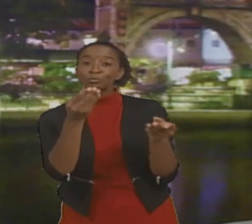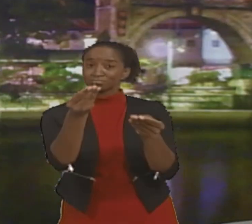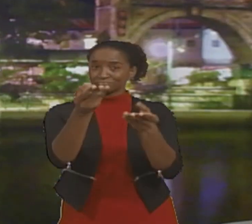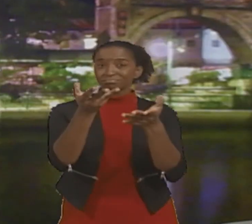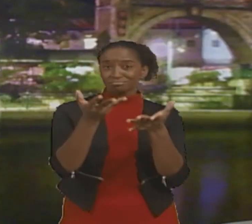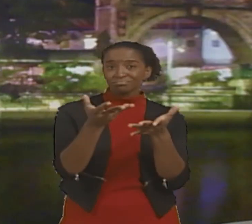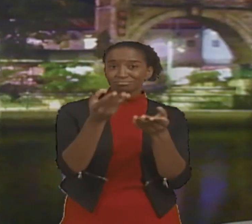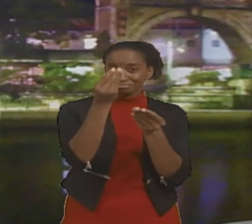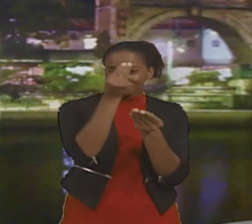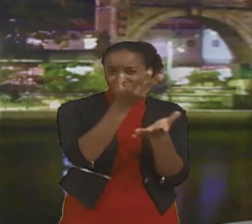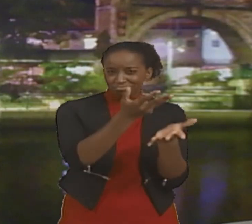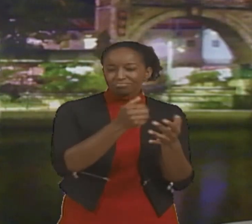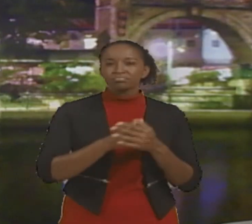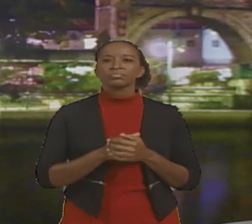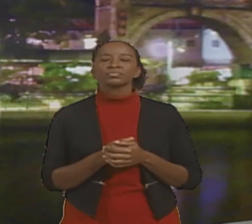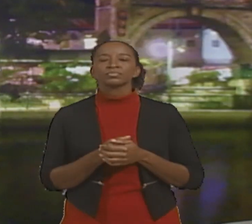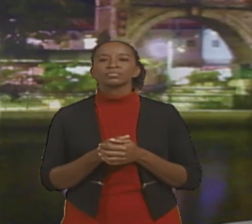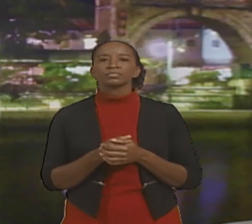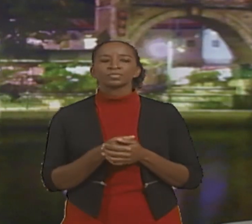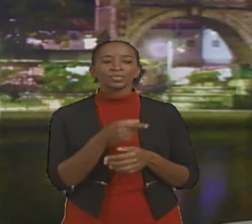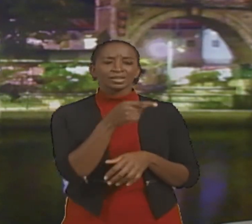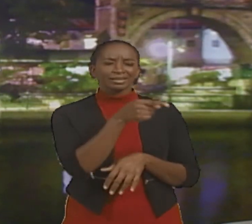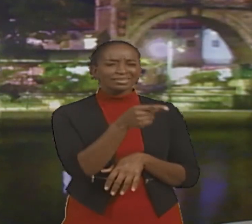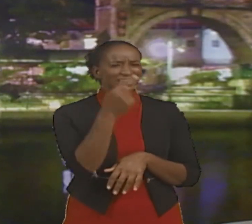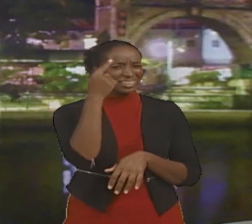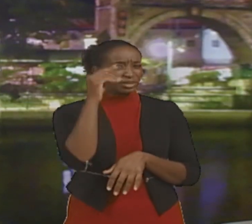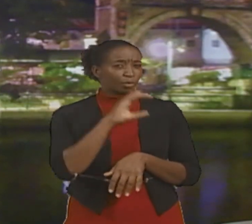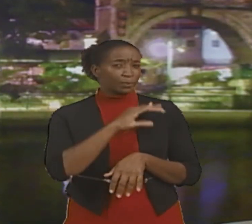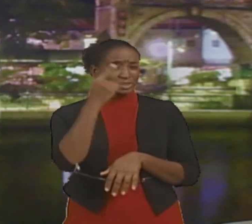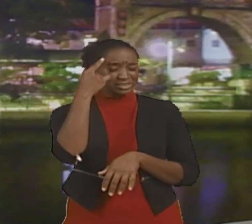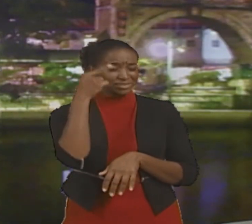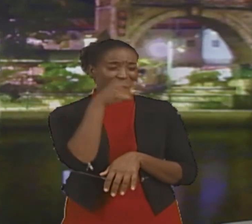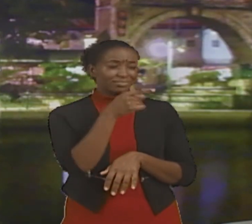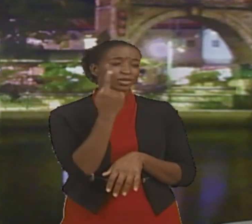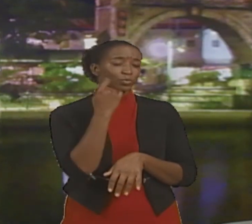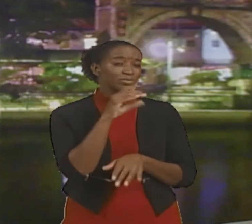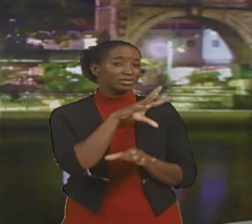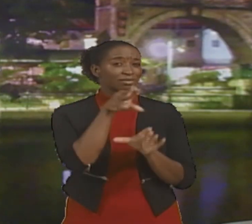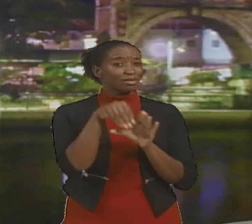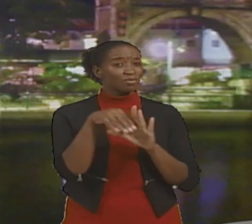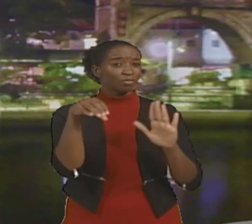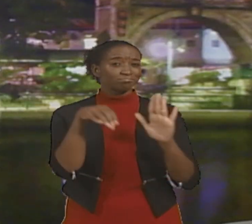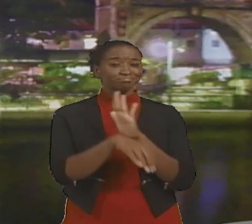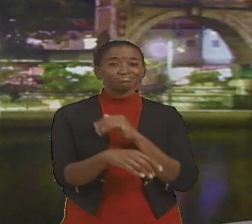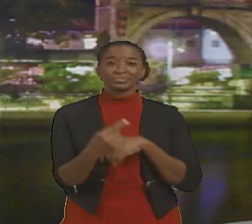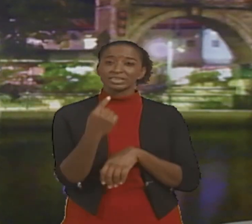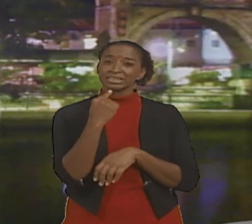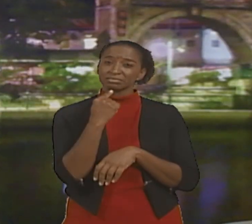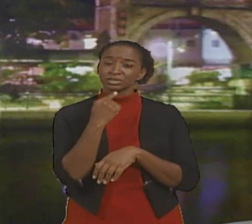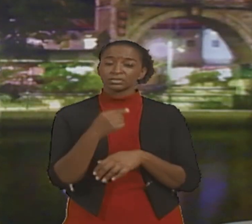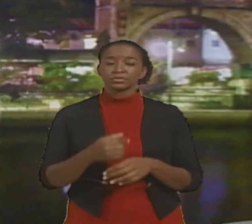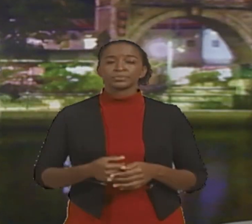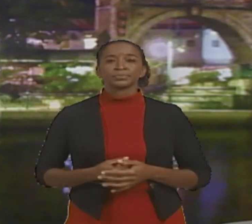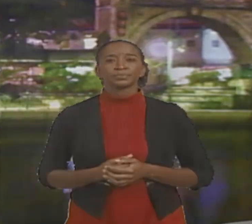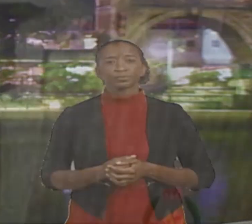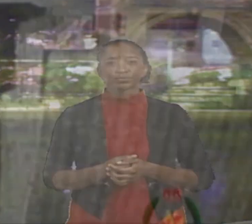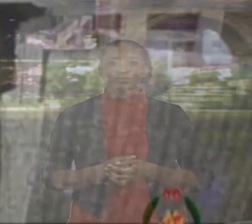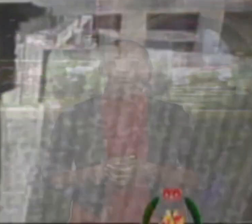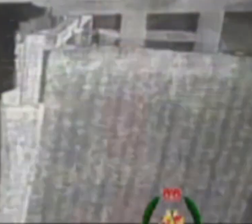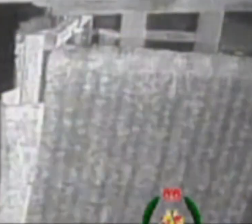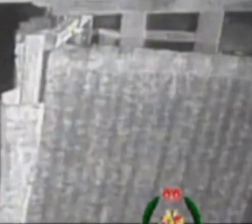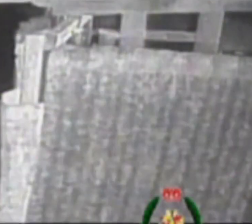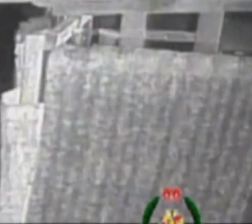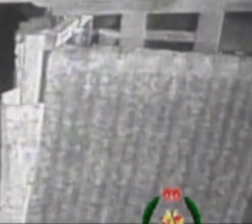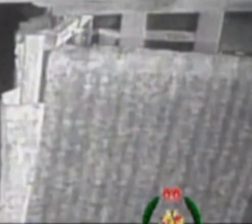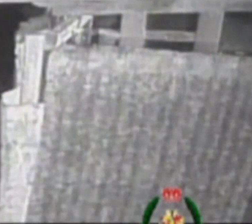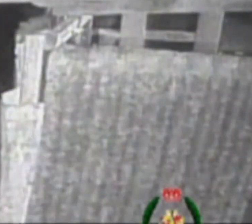identifying a person of interest who is believed to have been involved in a recent serious criminal matter, and they are therefore hopeful that the public